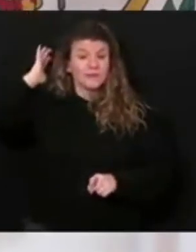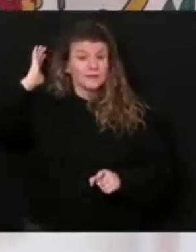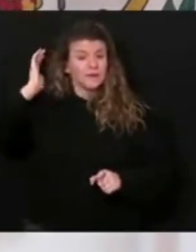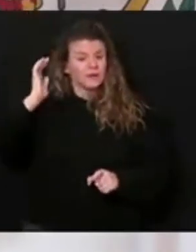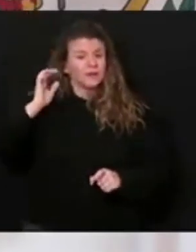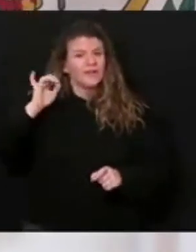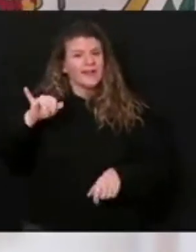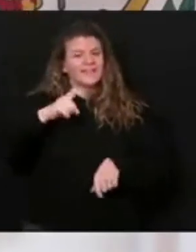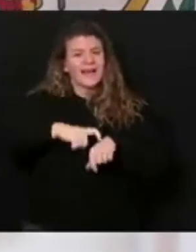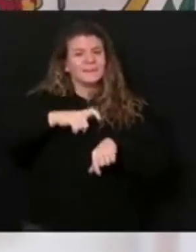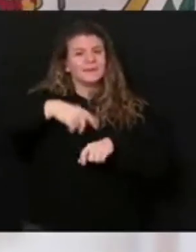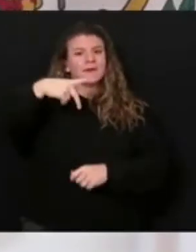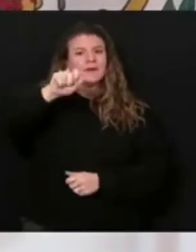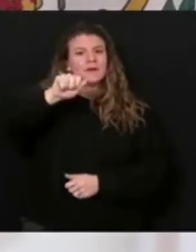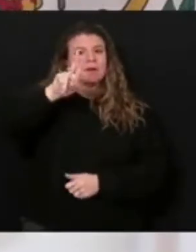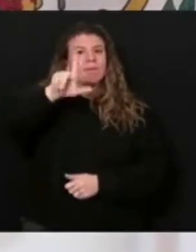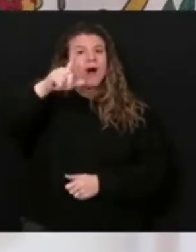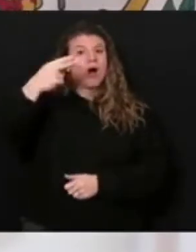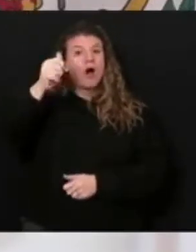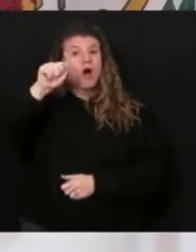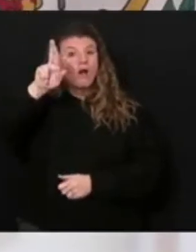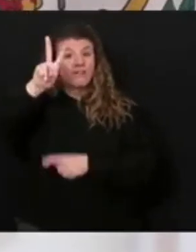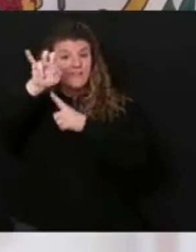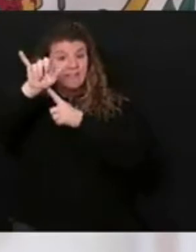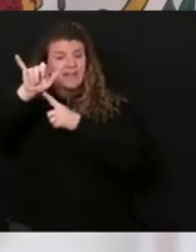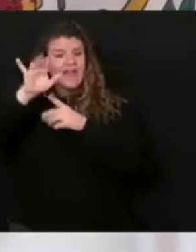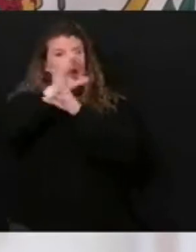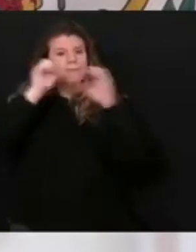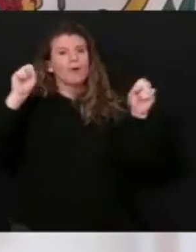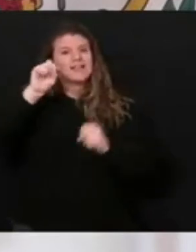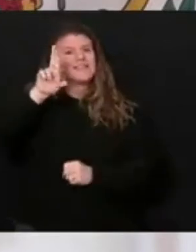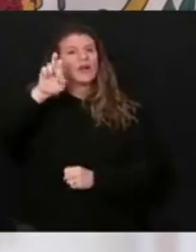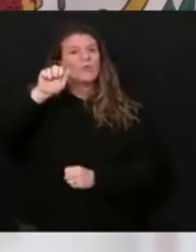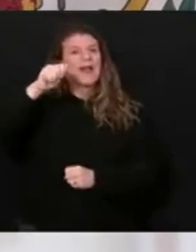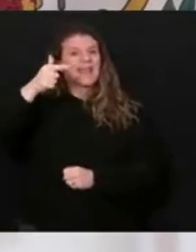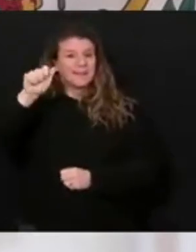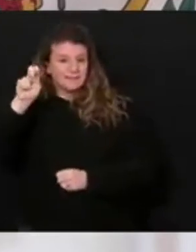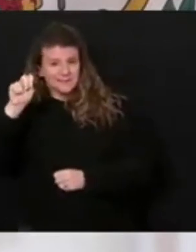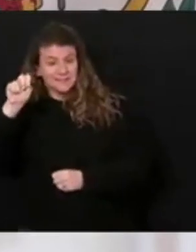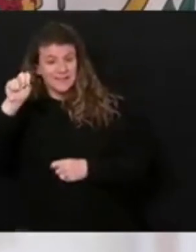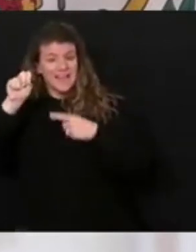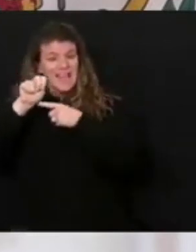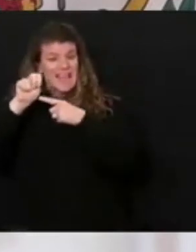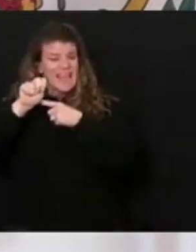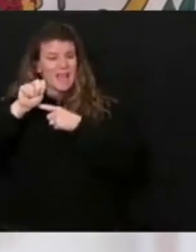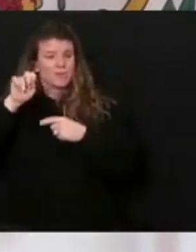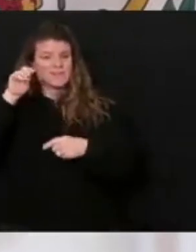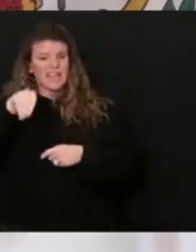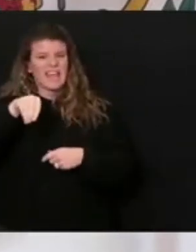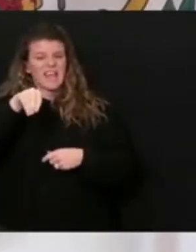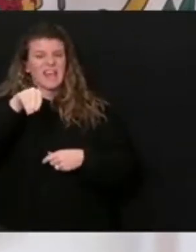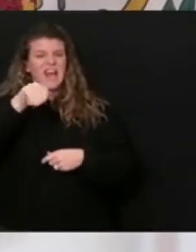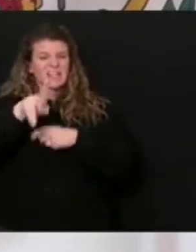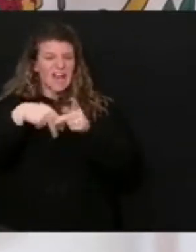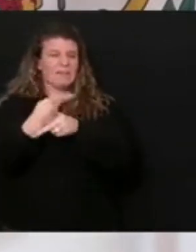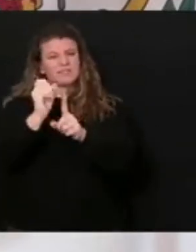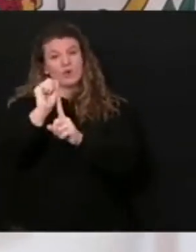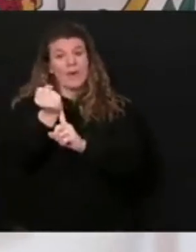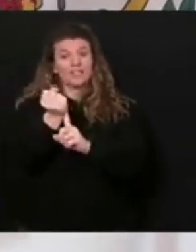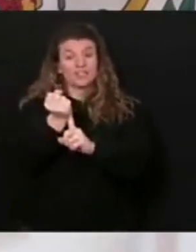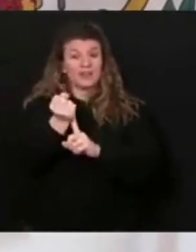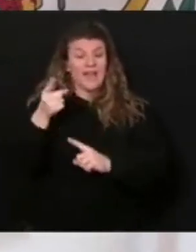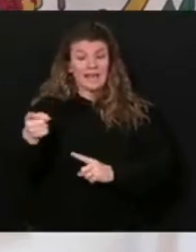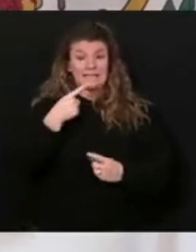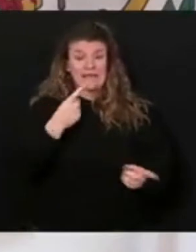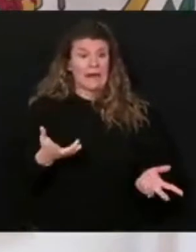Harvey and President Reagan. President Reagan was in a situation, and he said, I just messed